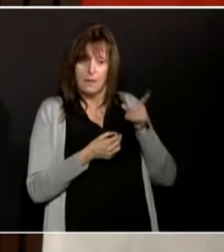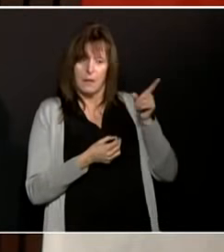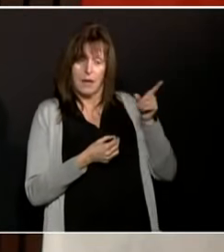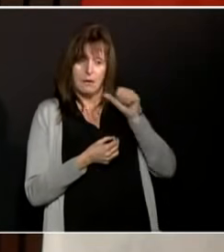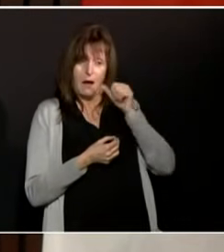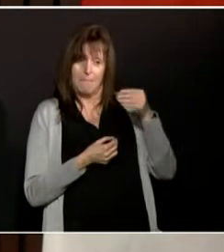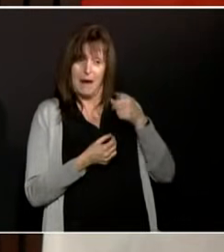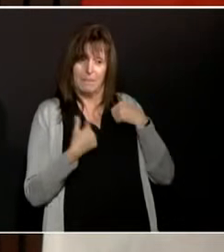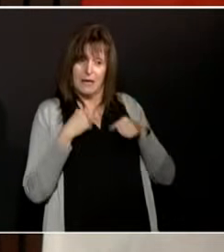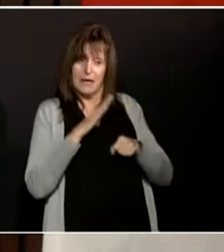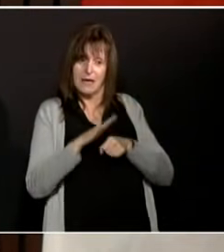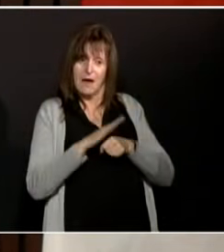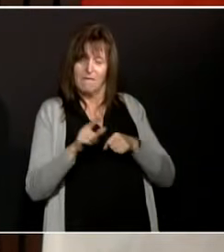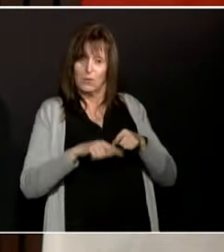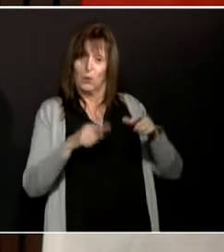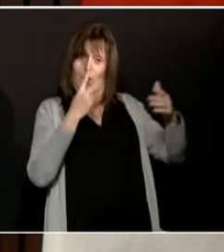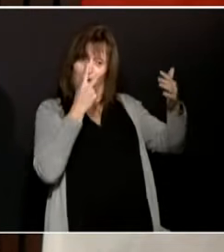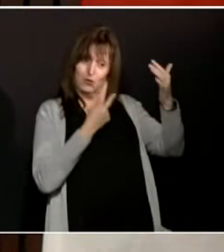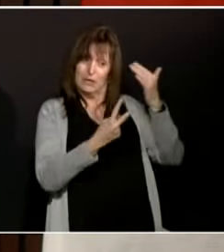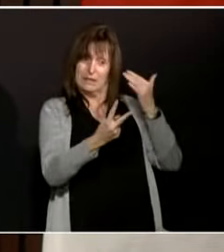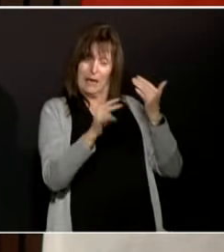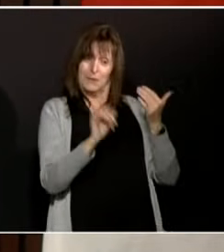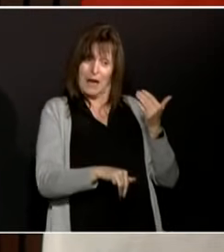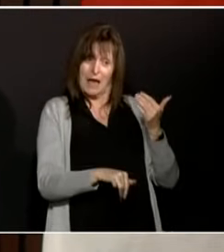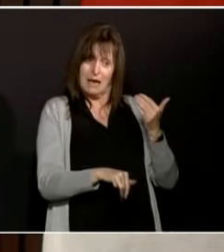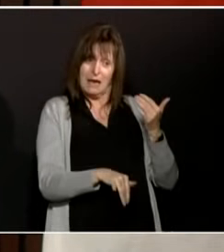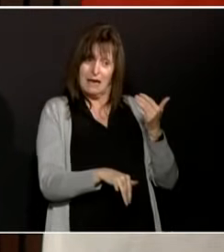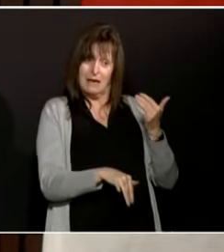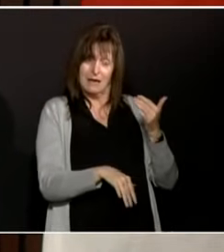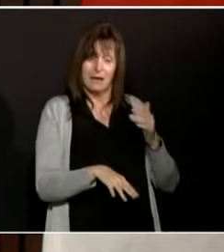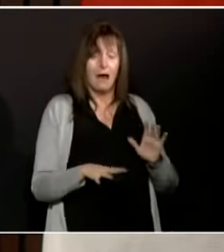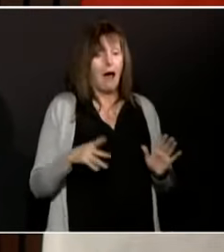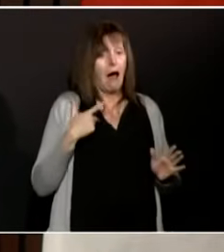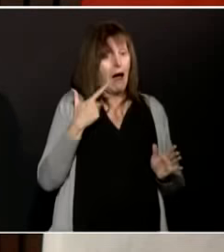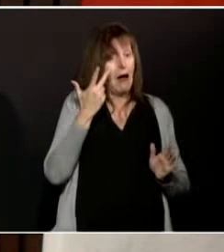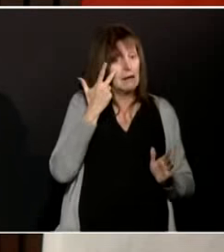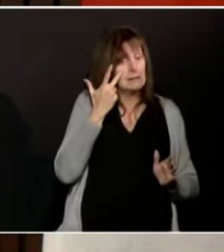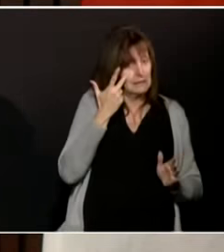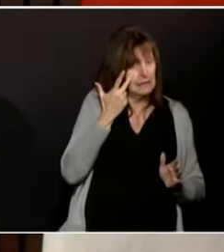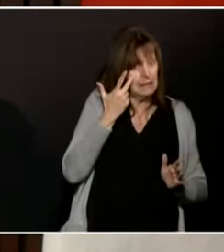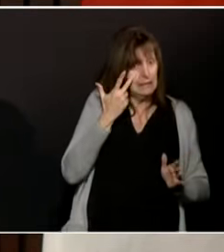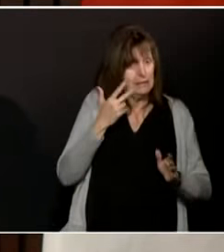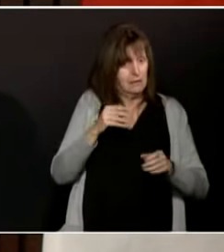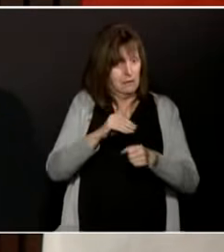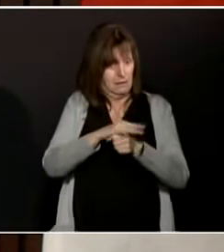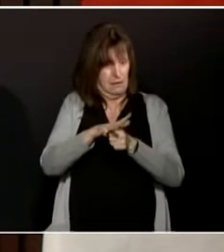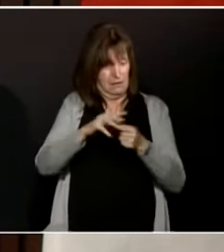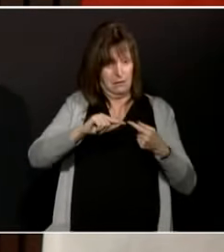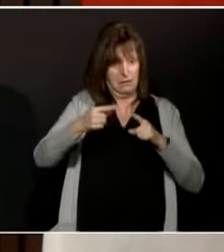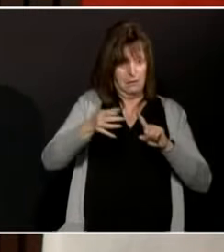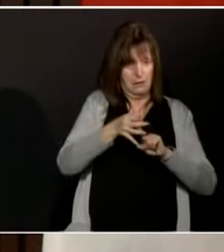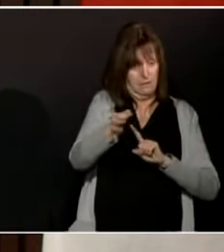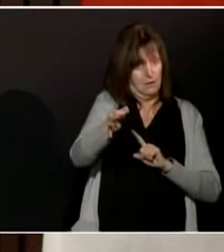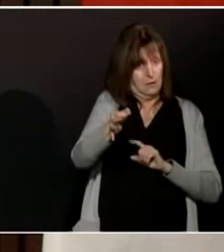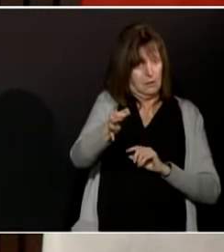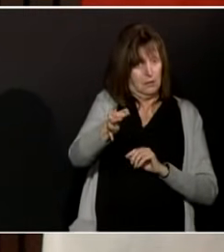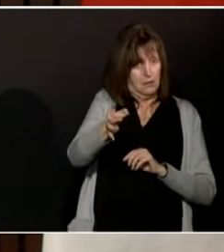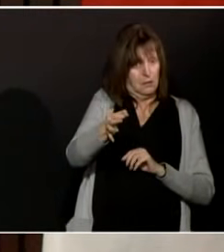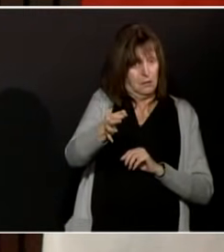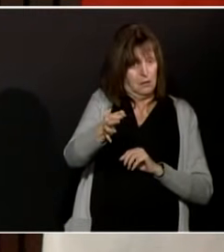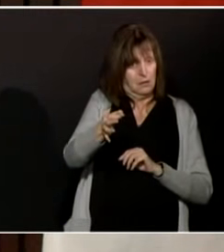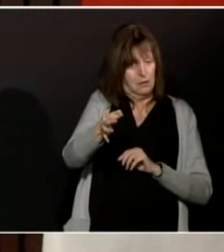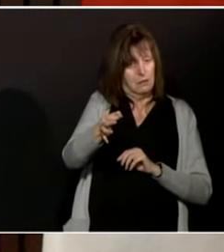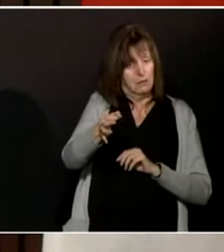the variants of concern. We started to put kind of a little box on our models to sort of show how we're doing now against our predictions.